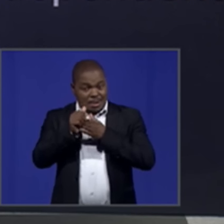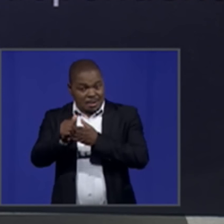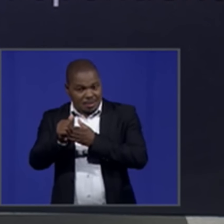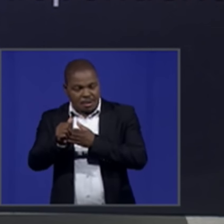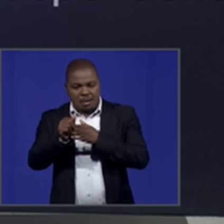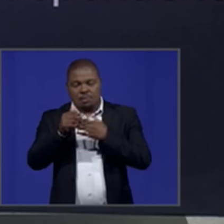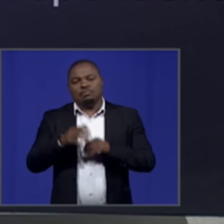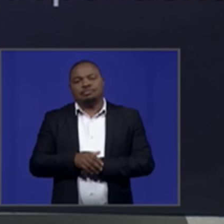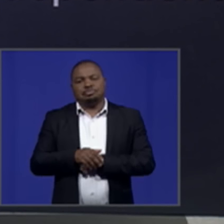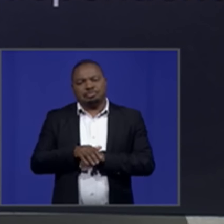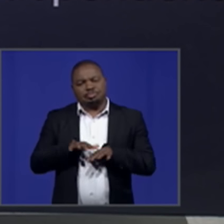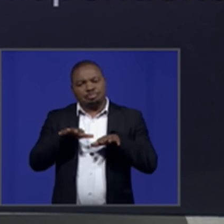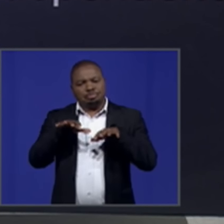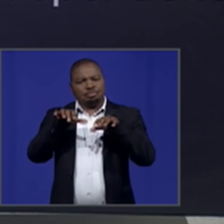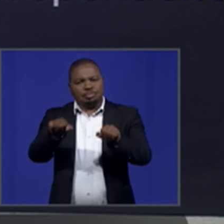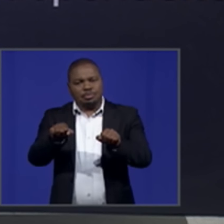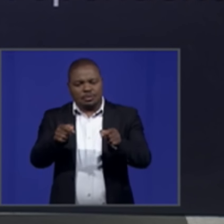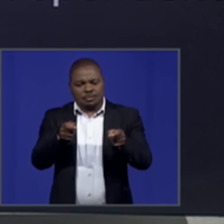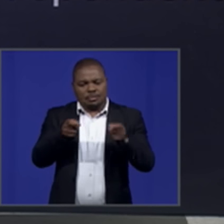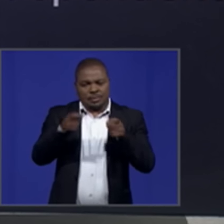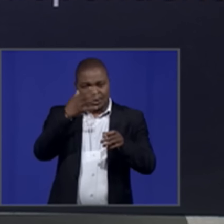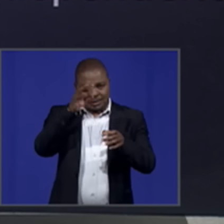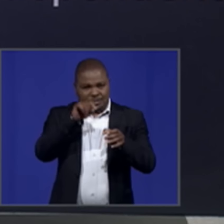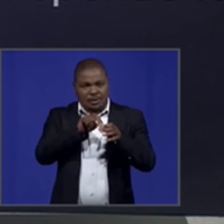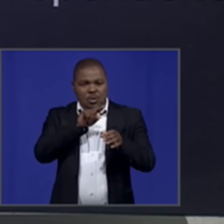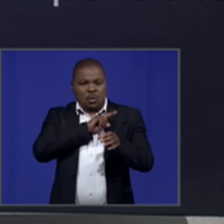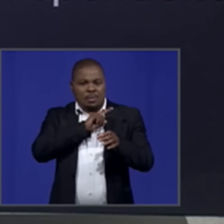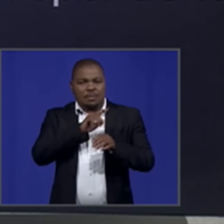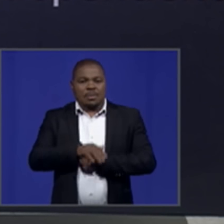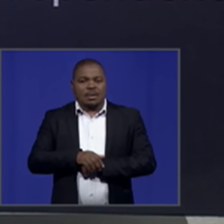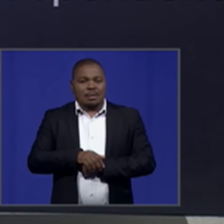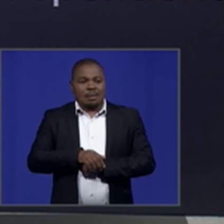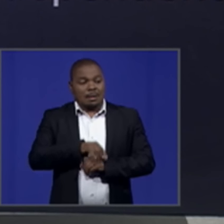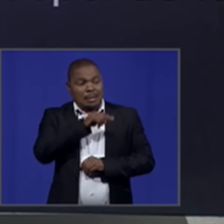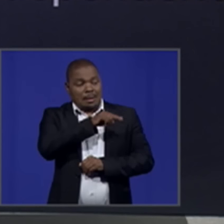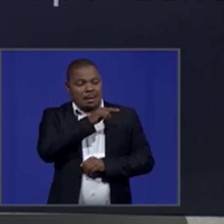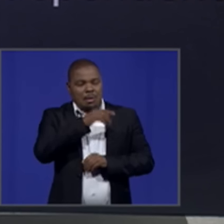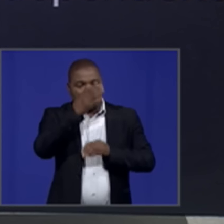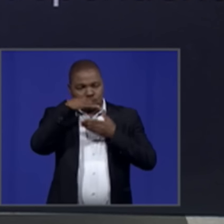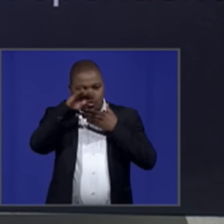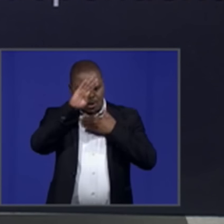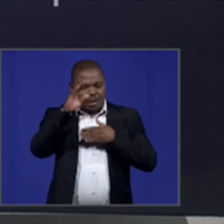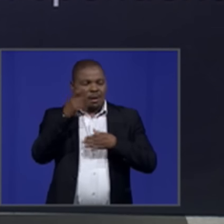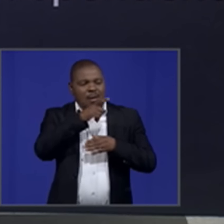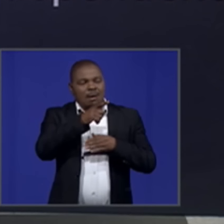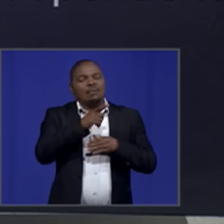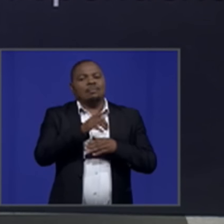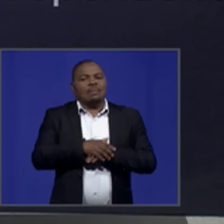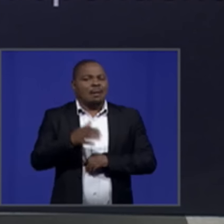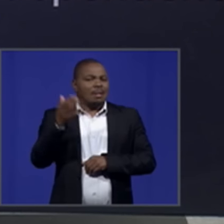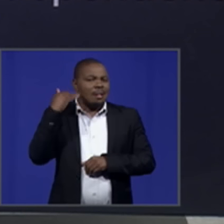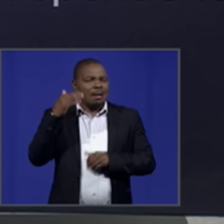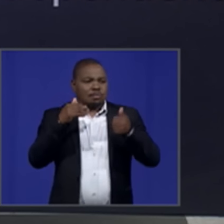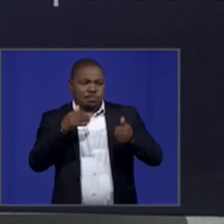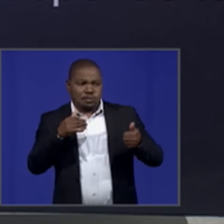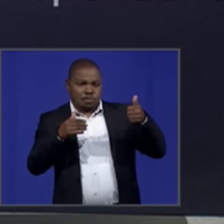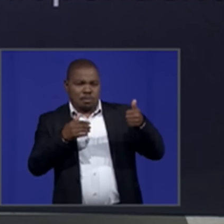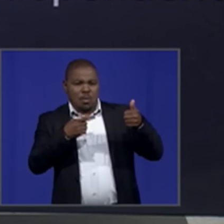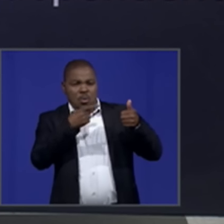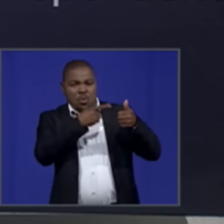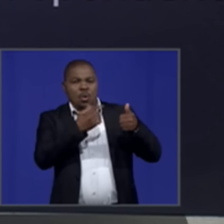nka marapo ka mora ho buswa ha naha eo ya Botswana ke wa pele e neng